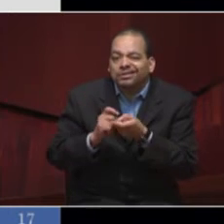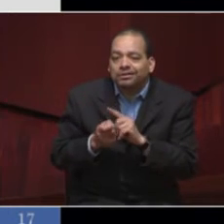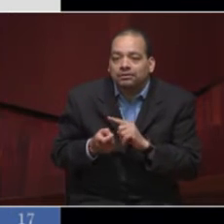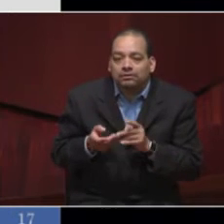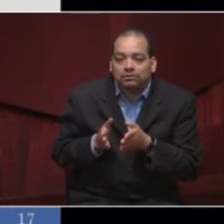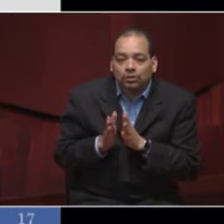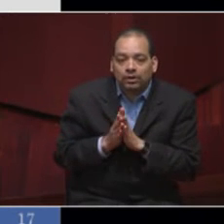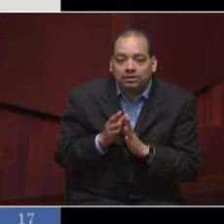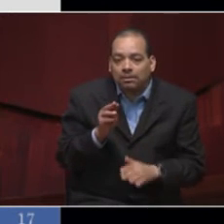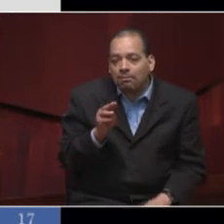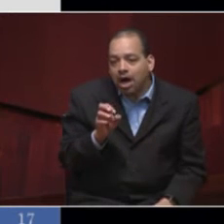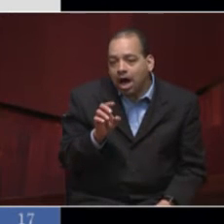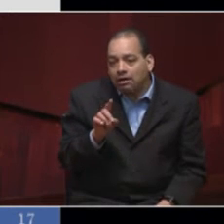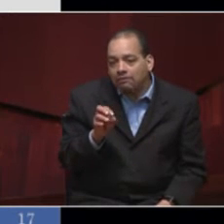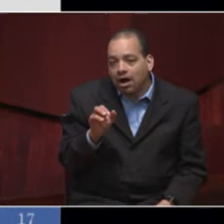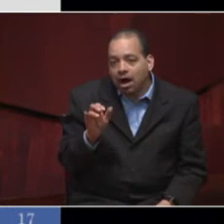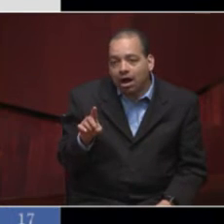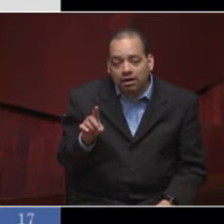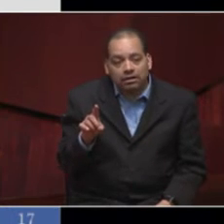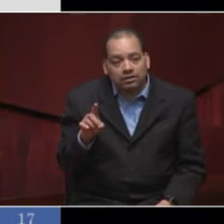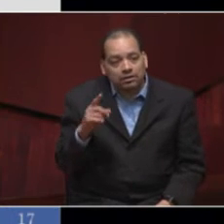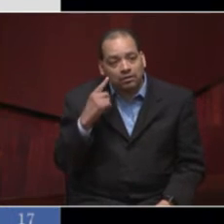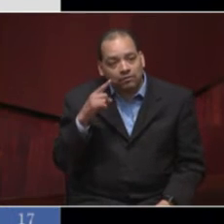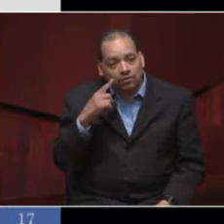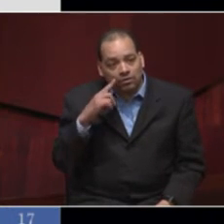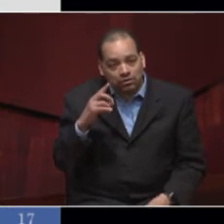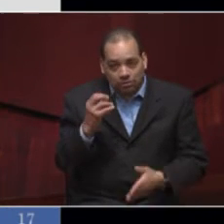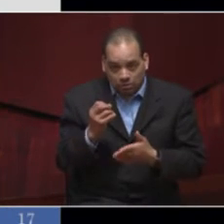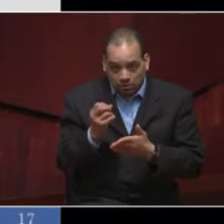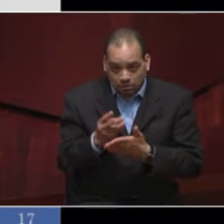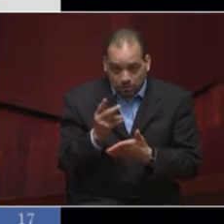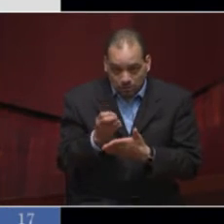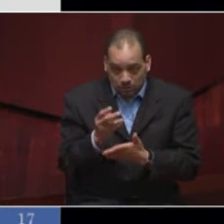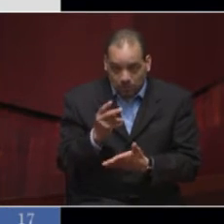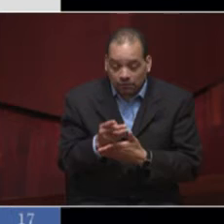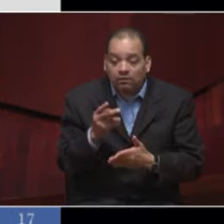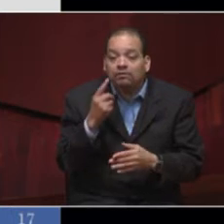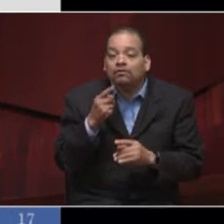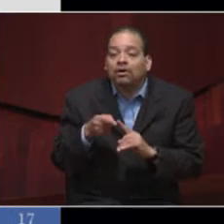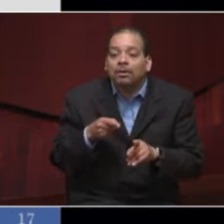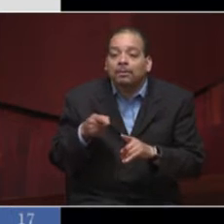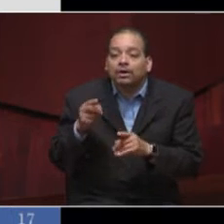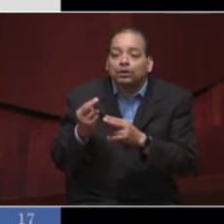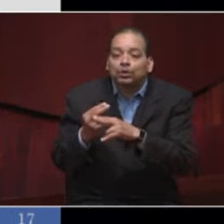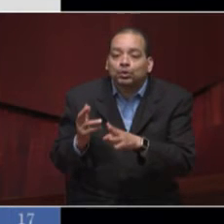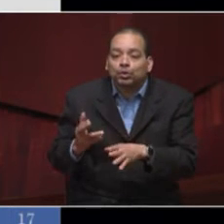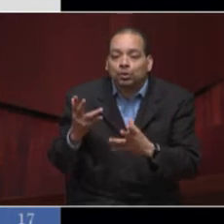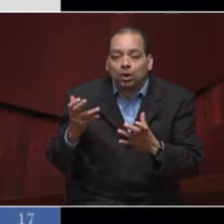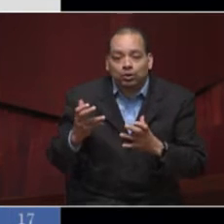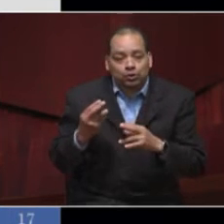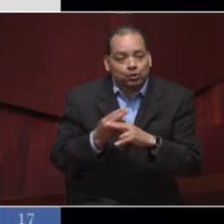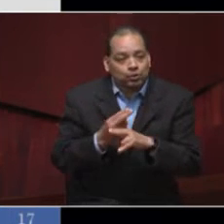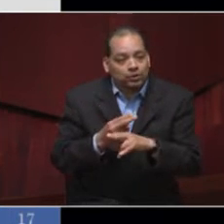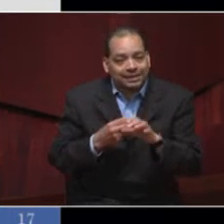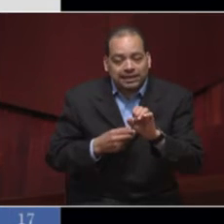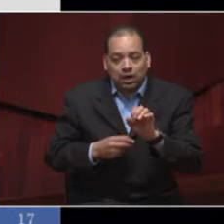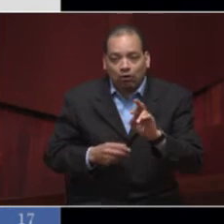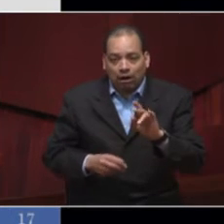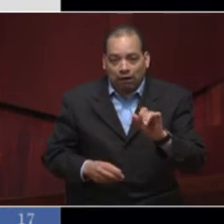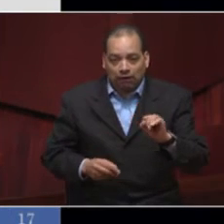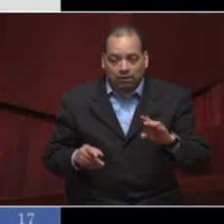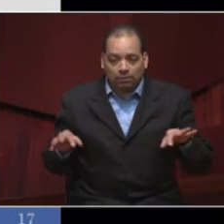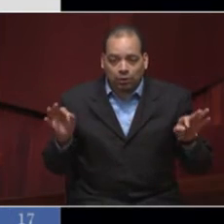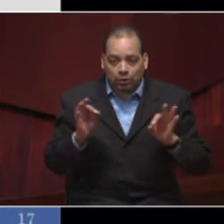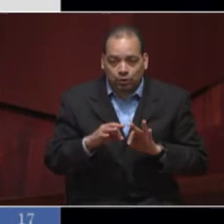you for approval for one of your users to start using ERA, it's really important to check